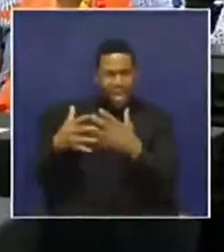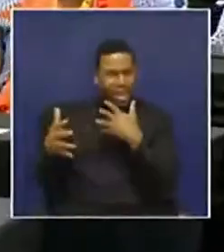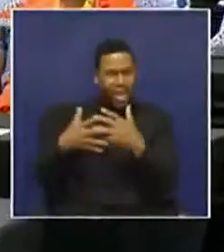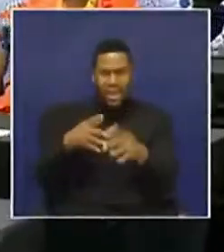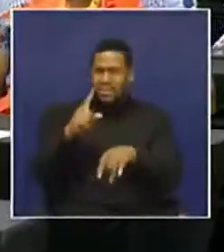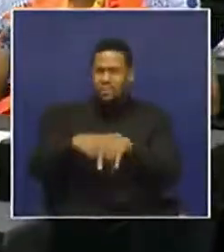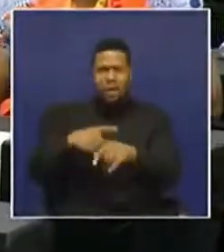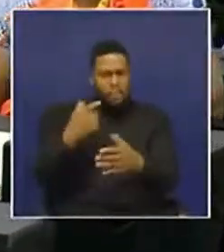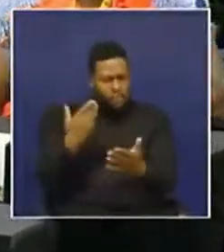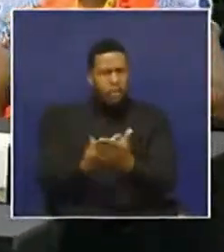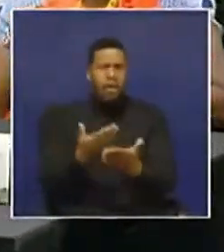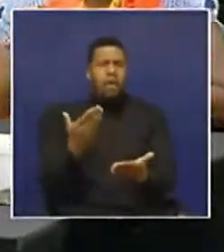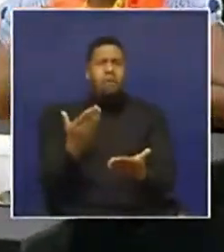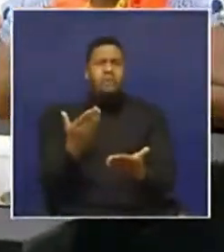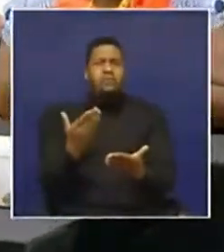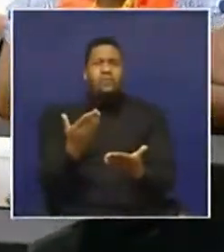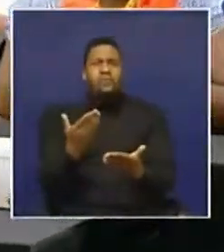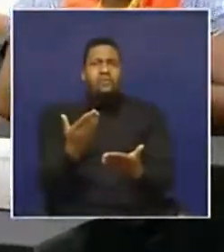deploy